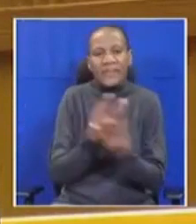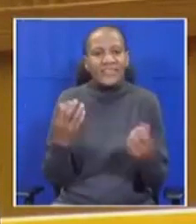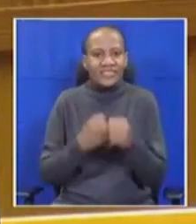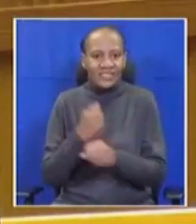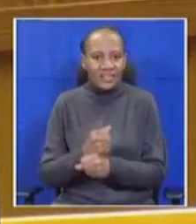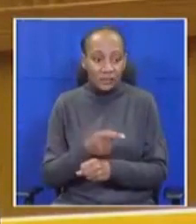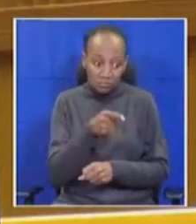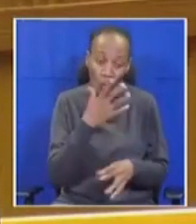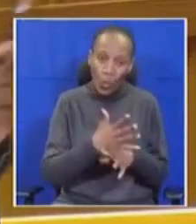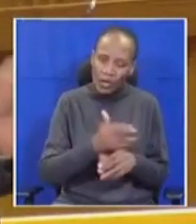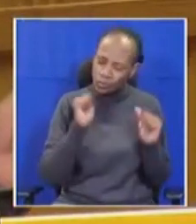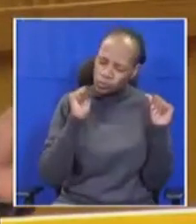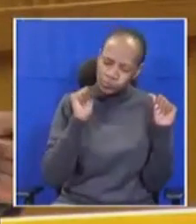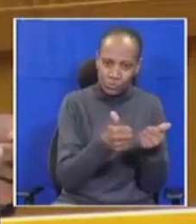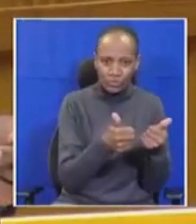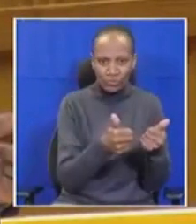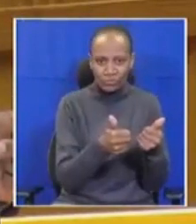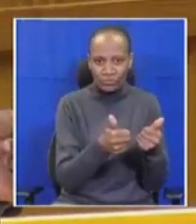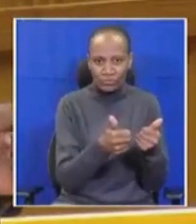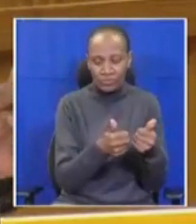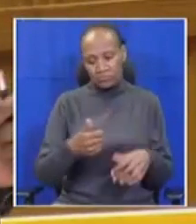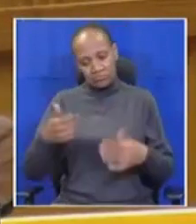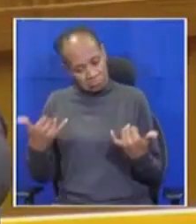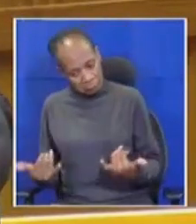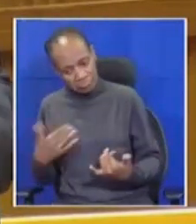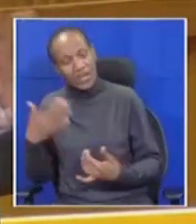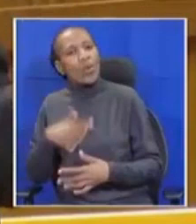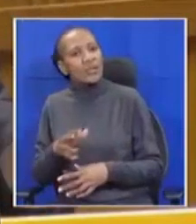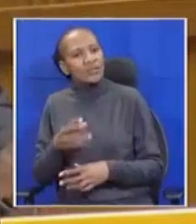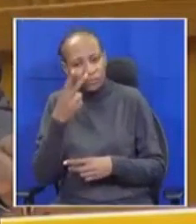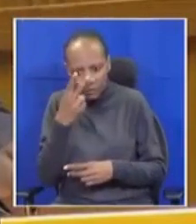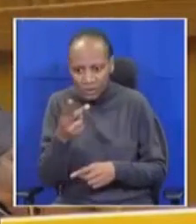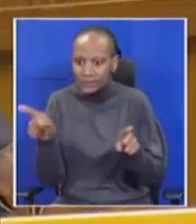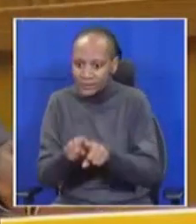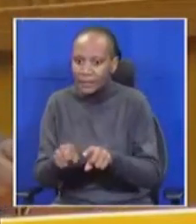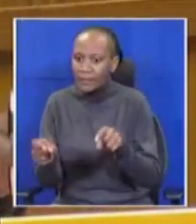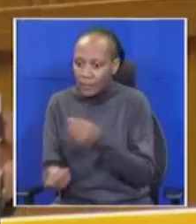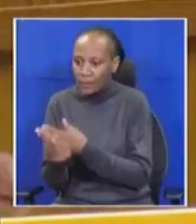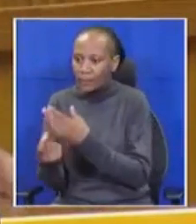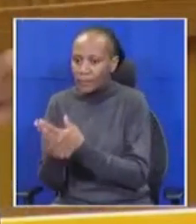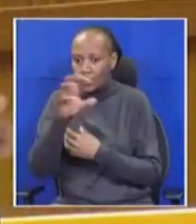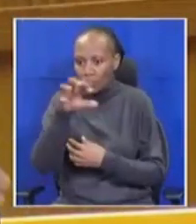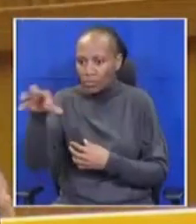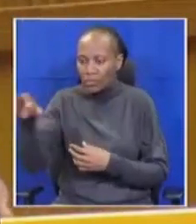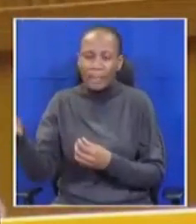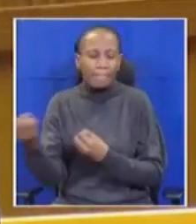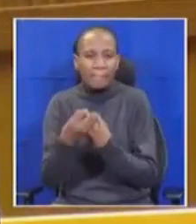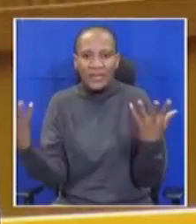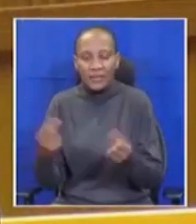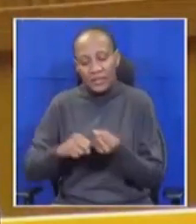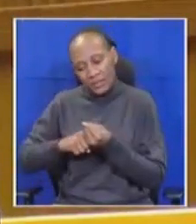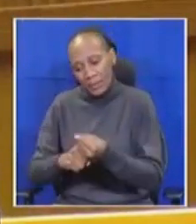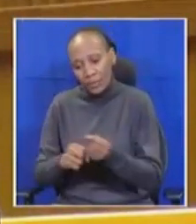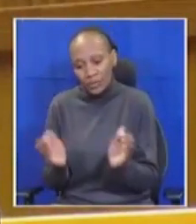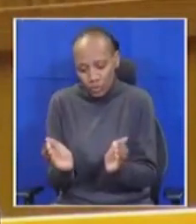well. Now, I would have wanted to see this bank spreading its wings and offering small and